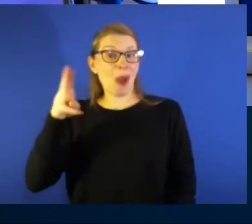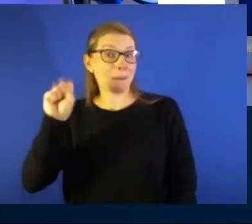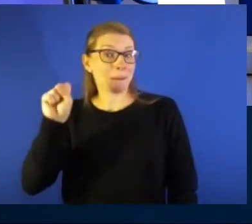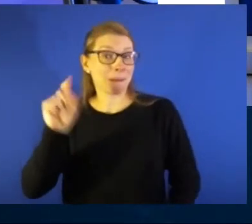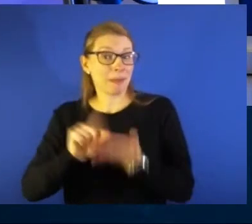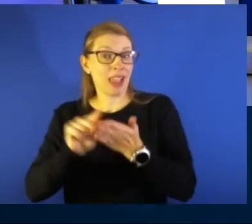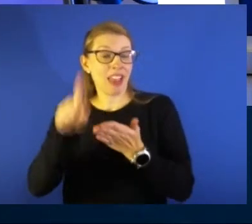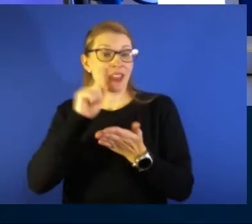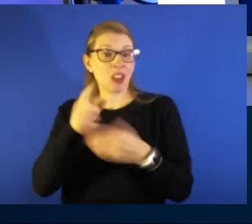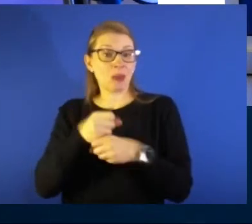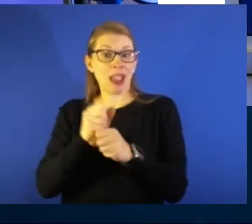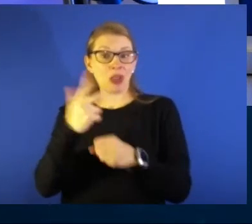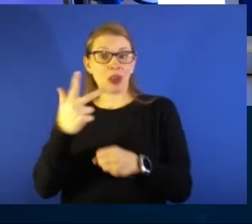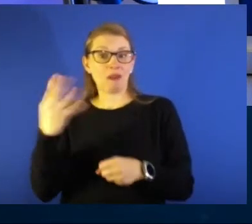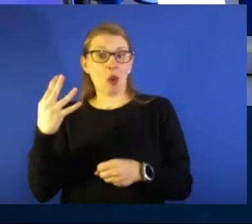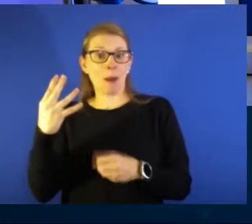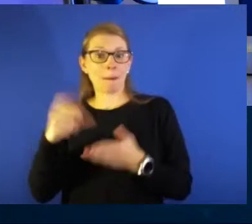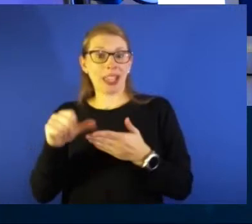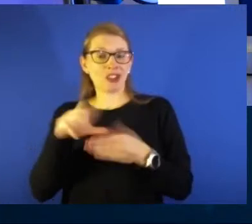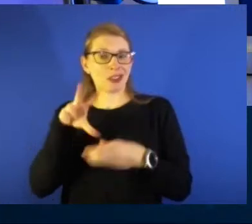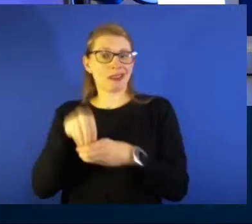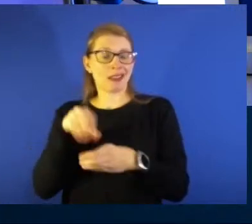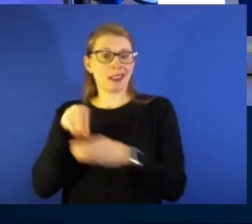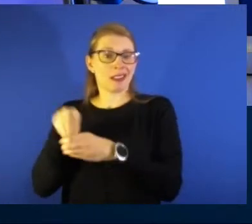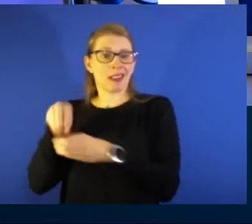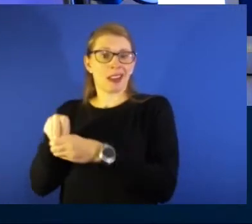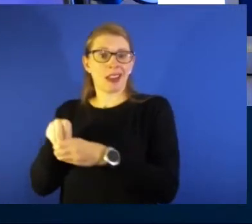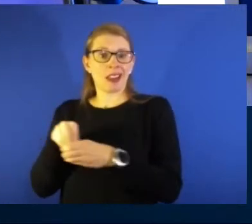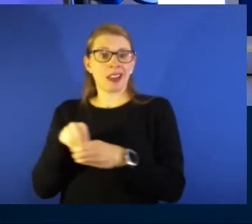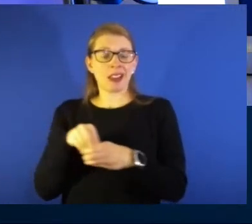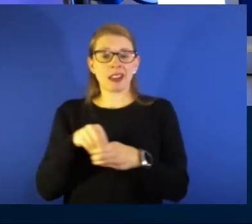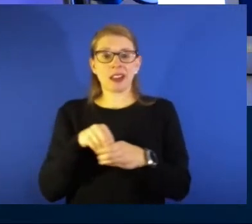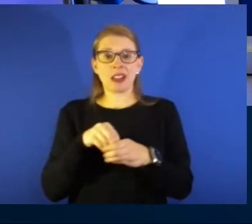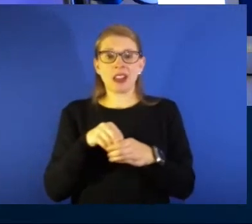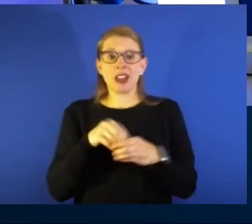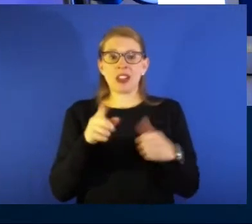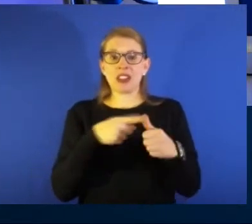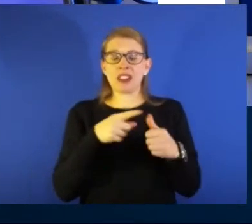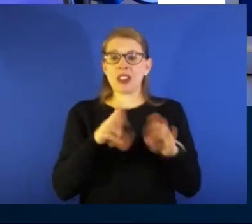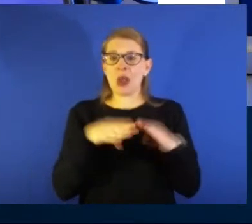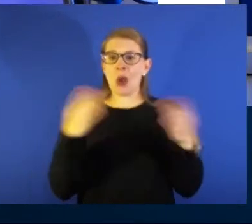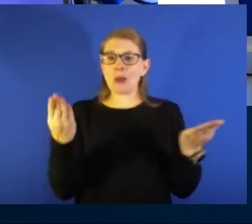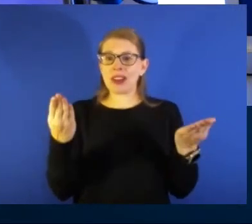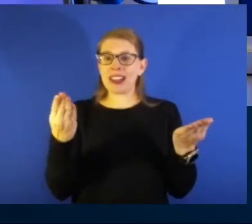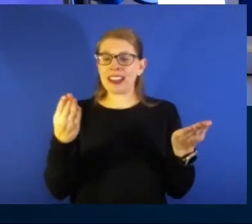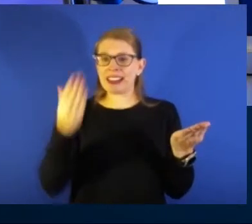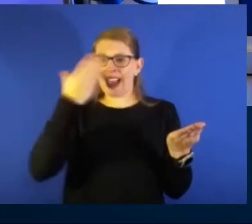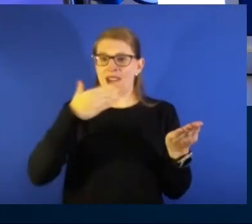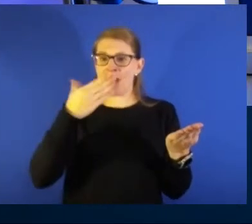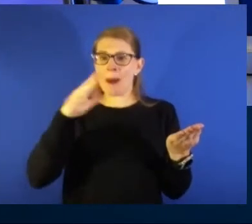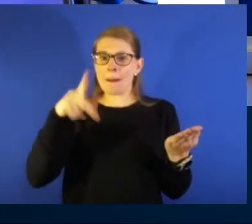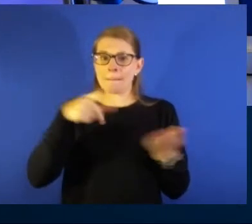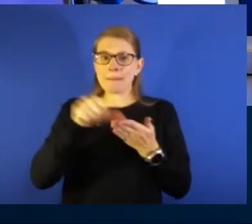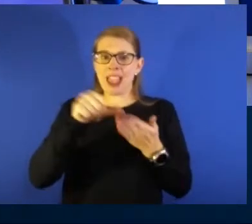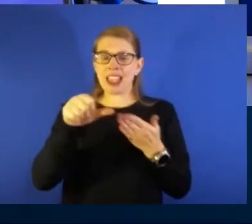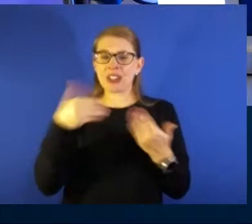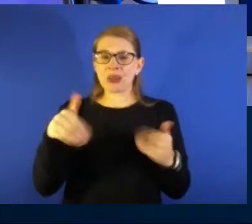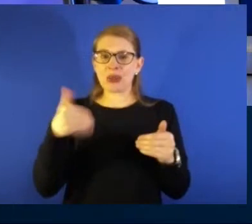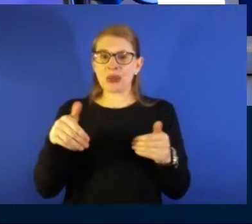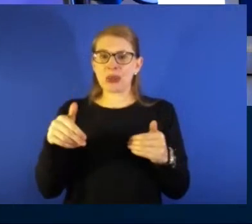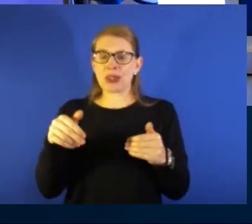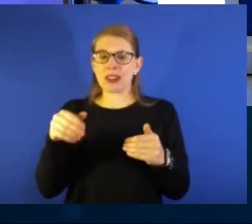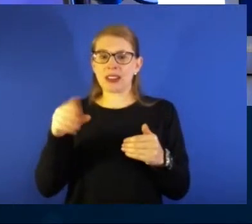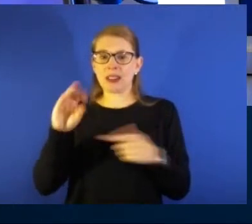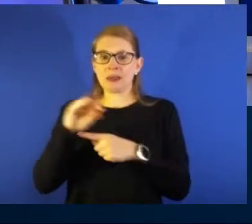4 pages in here. You're like on the opening cover page. Look at you. Wow, they're getting a lot of mileage out of your page. I paid them a